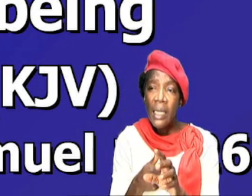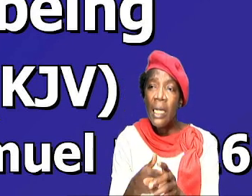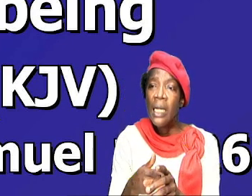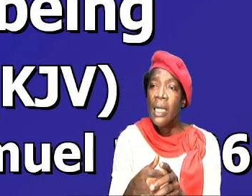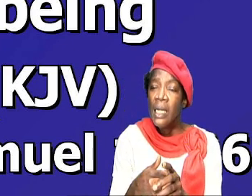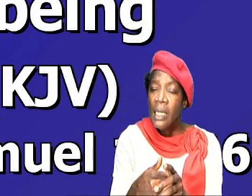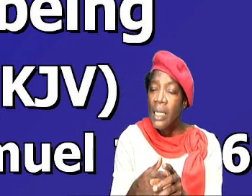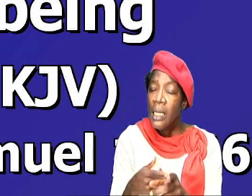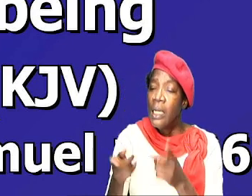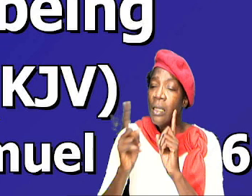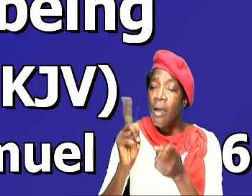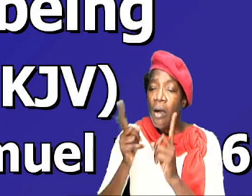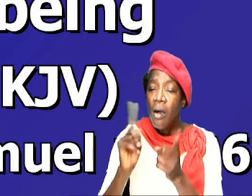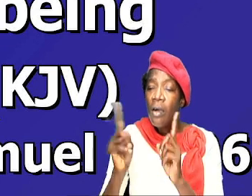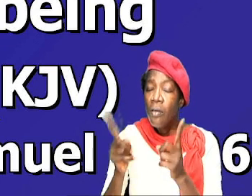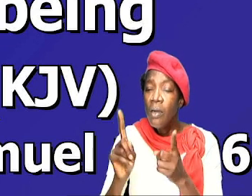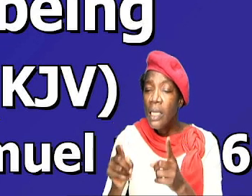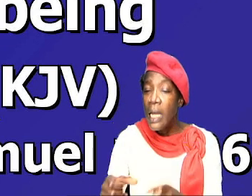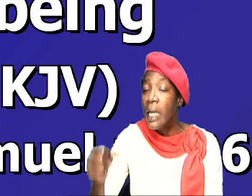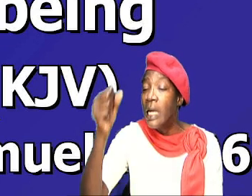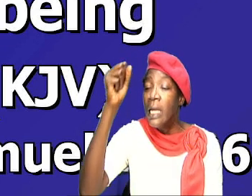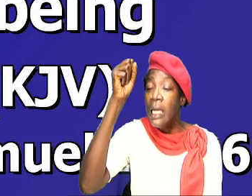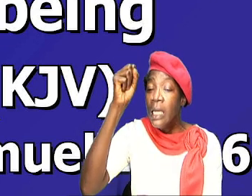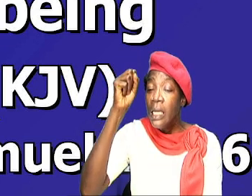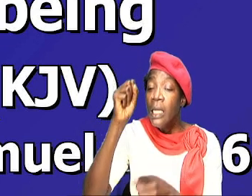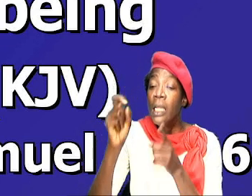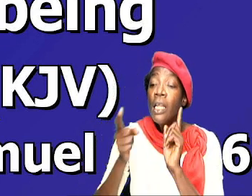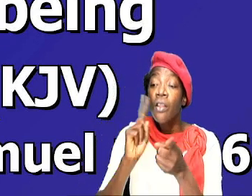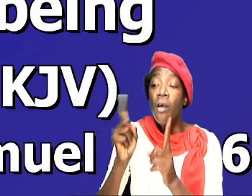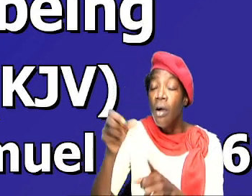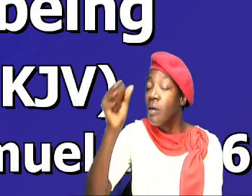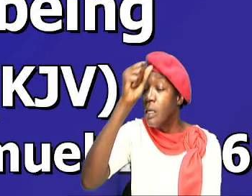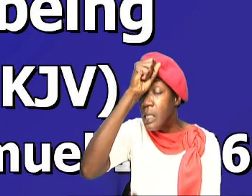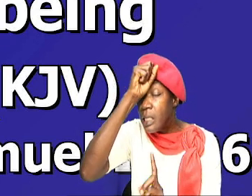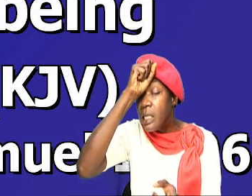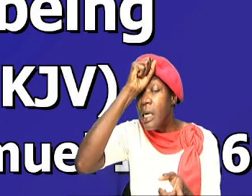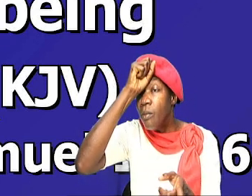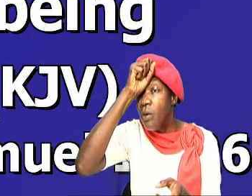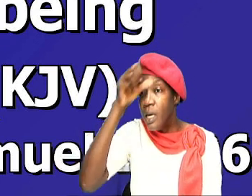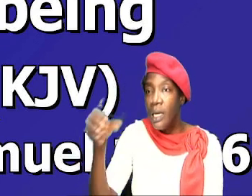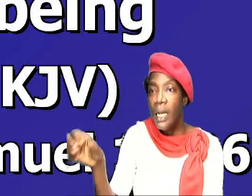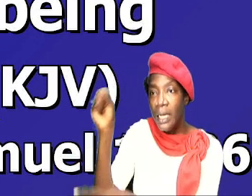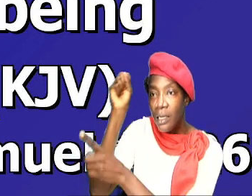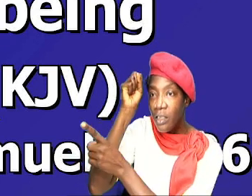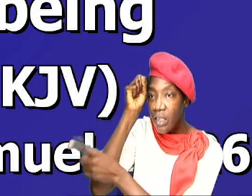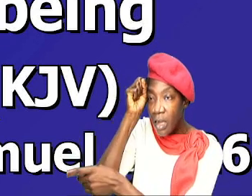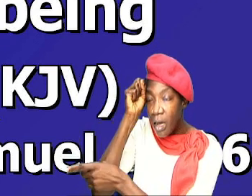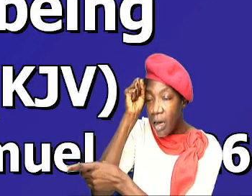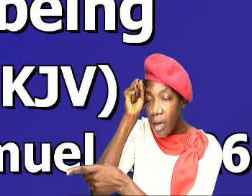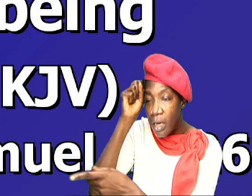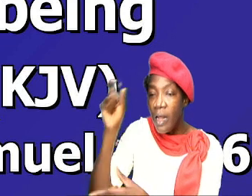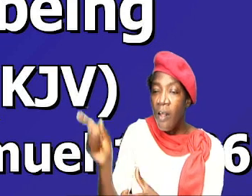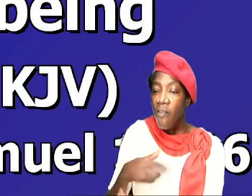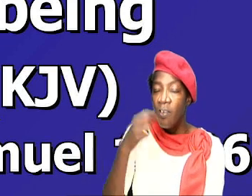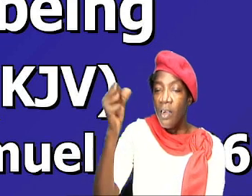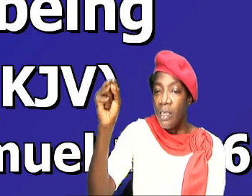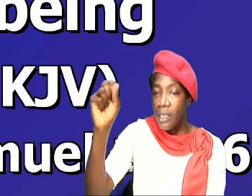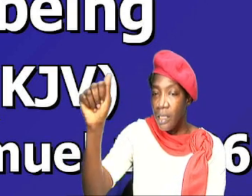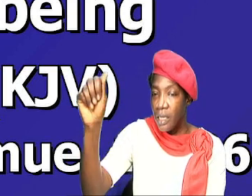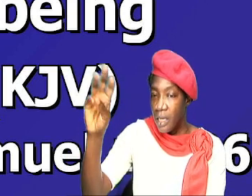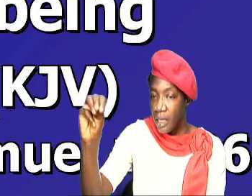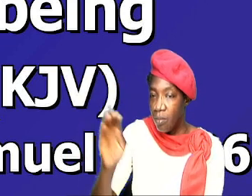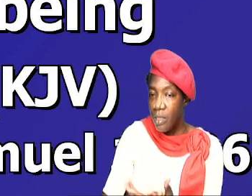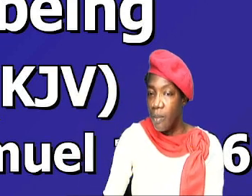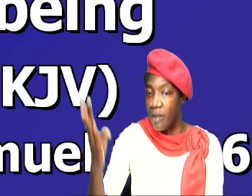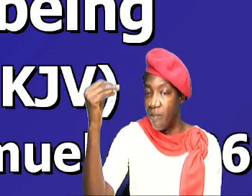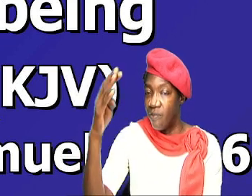between Saul and Samuel from 1 Samuel chapter 15, verse 12 through